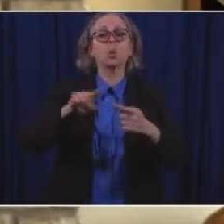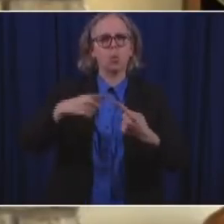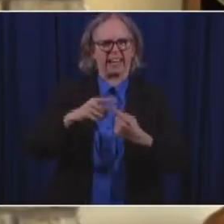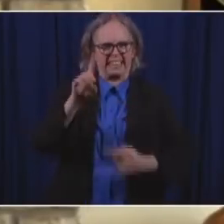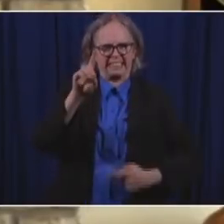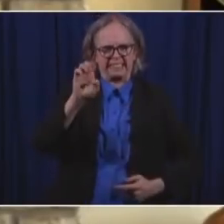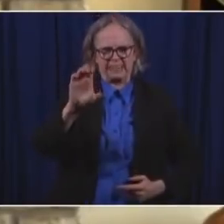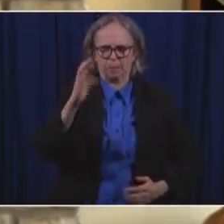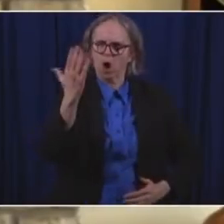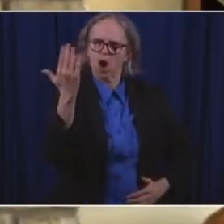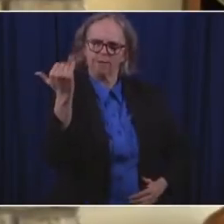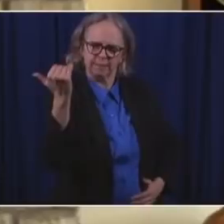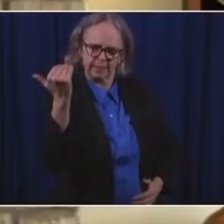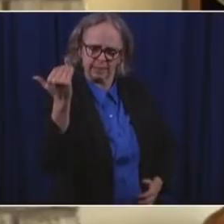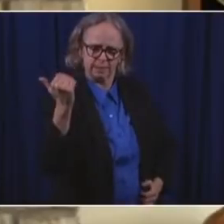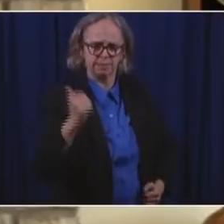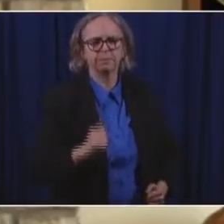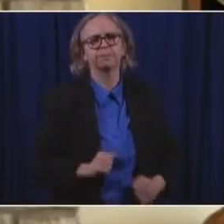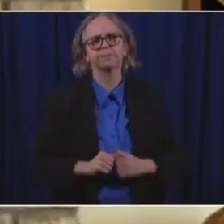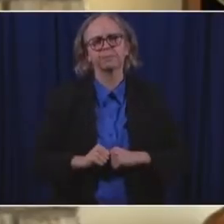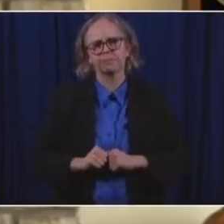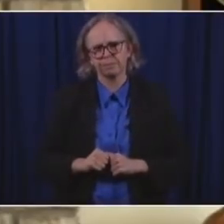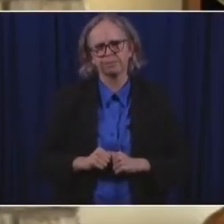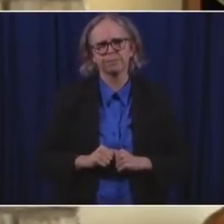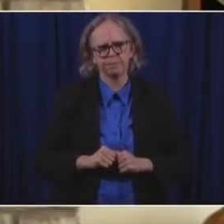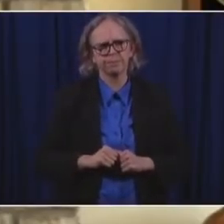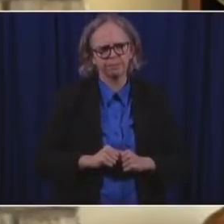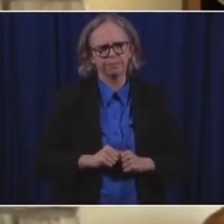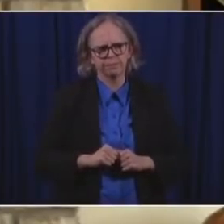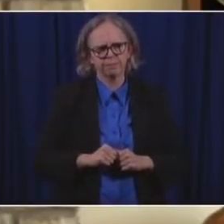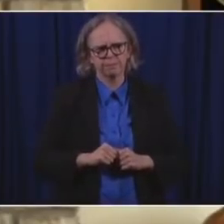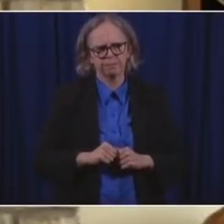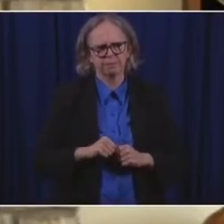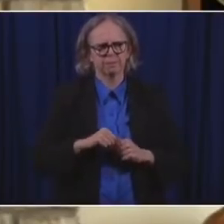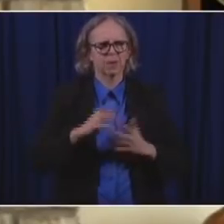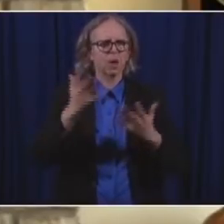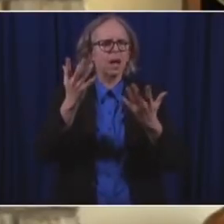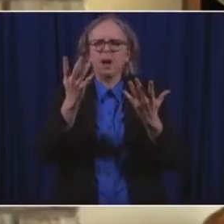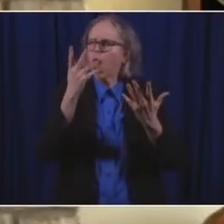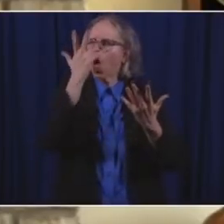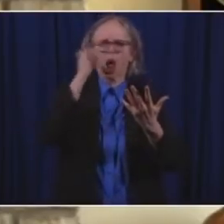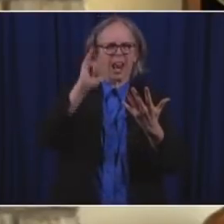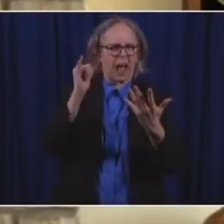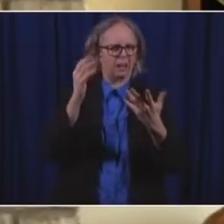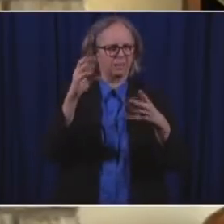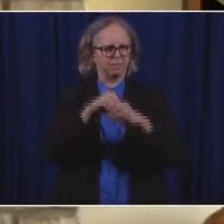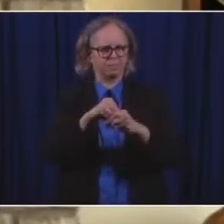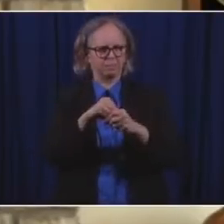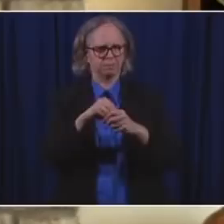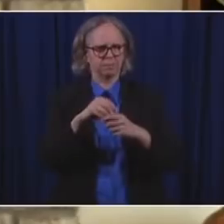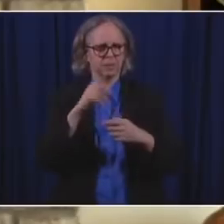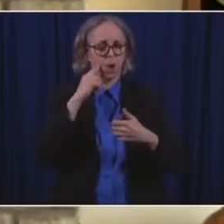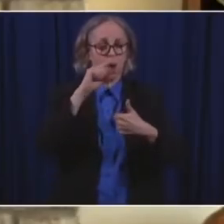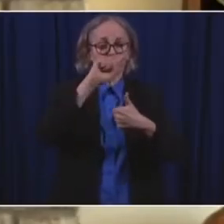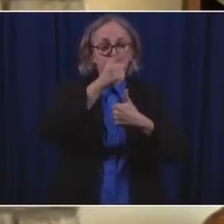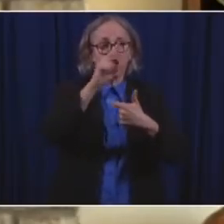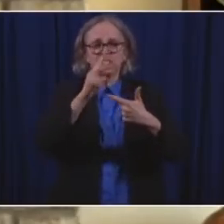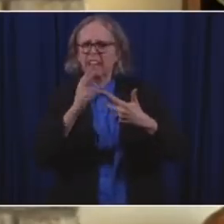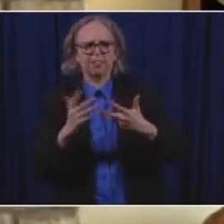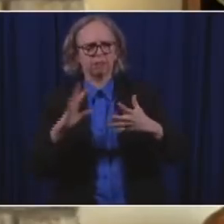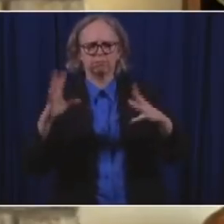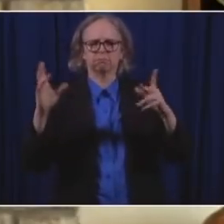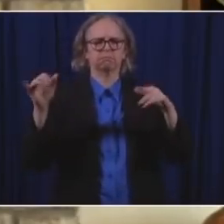are the priorities. And these are priorities not in order. They are all